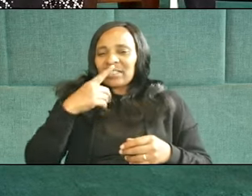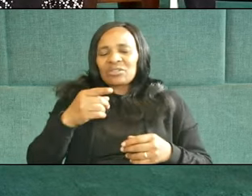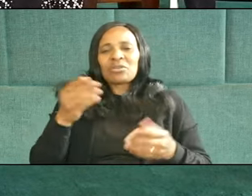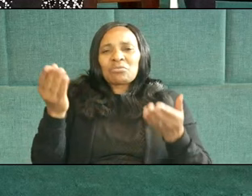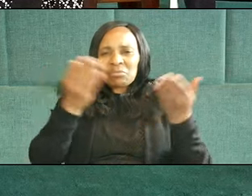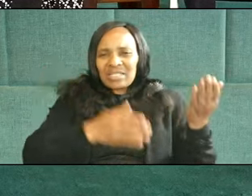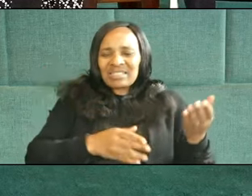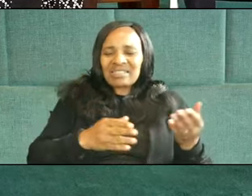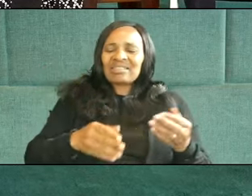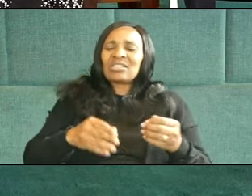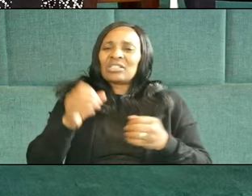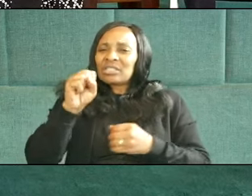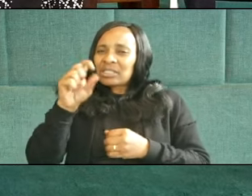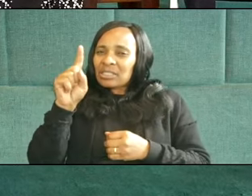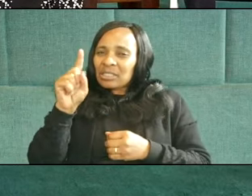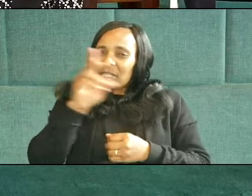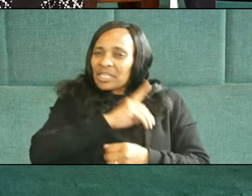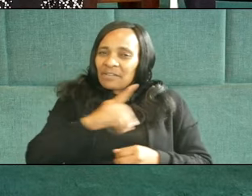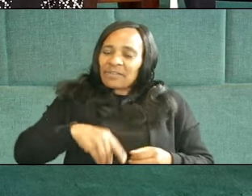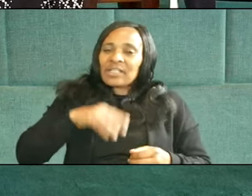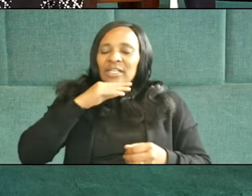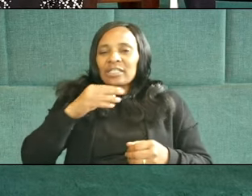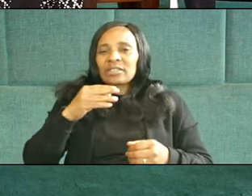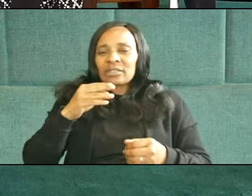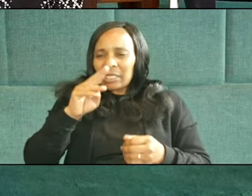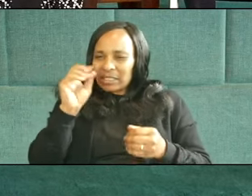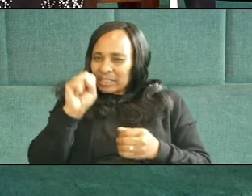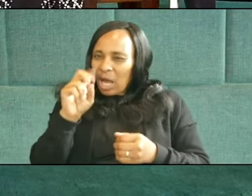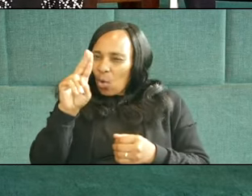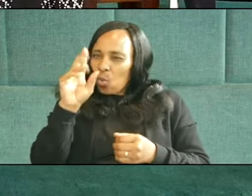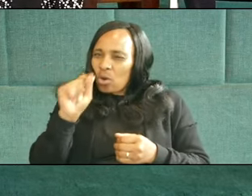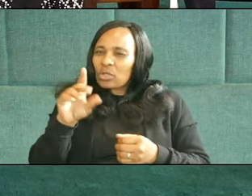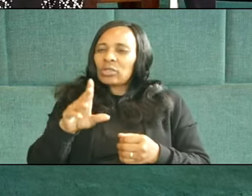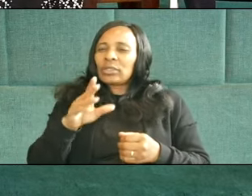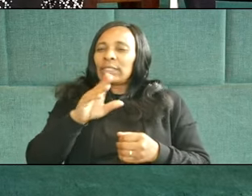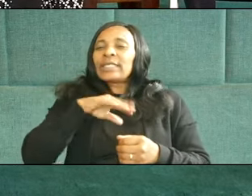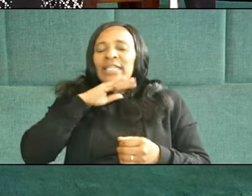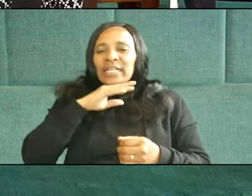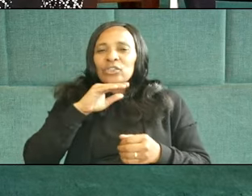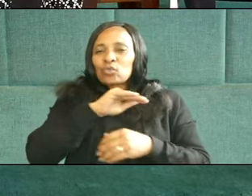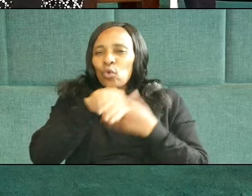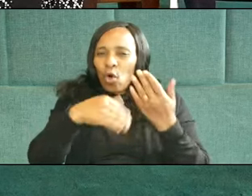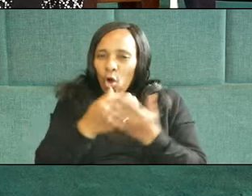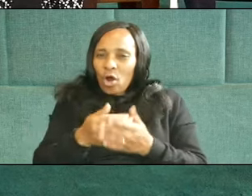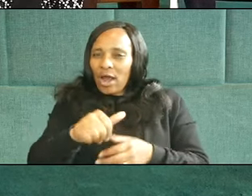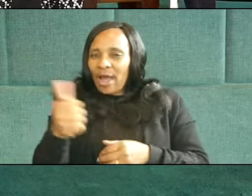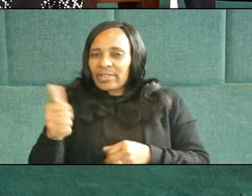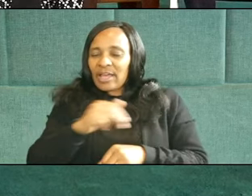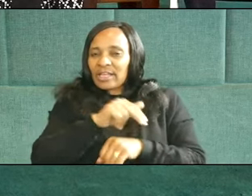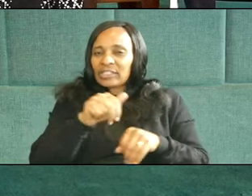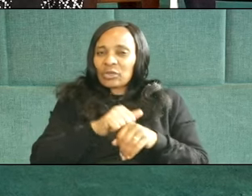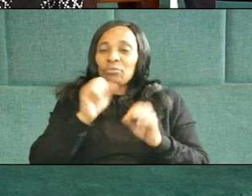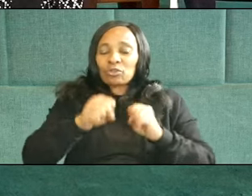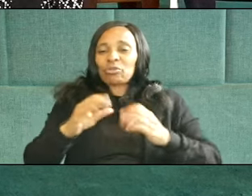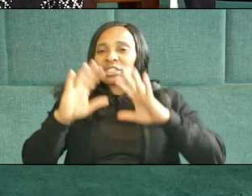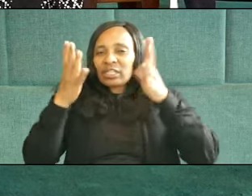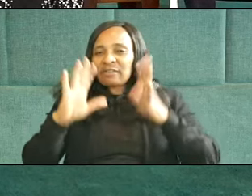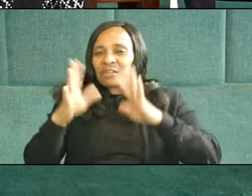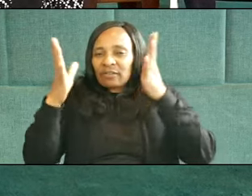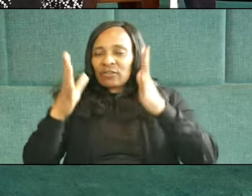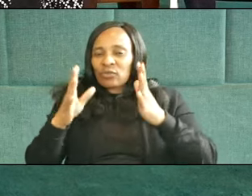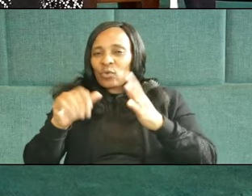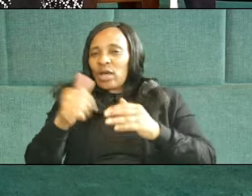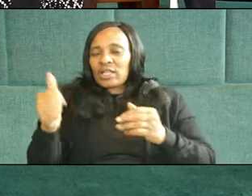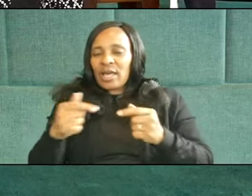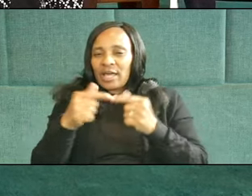to other nations, because then they will celebrate the death of one of their enemies' rulers,